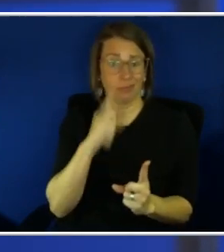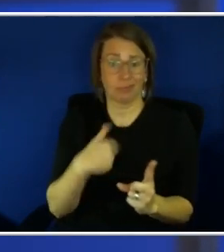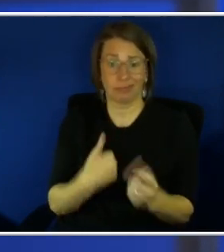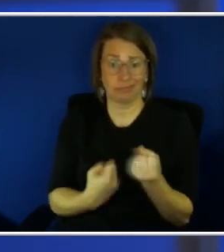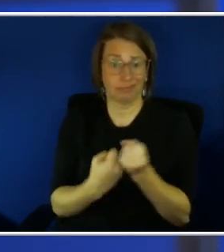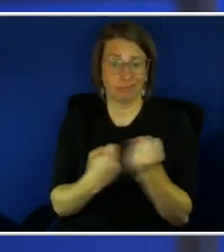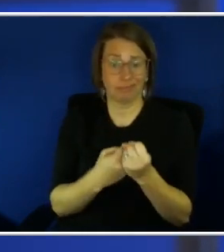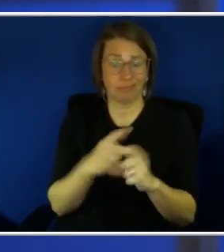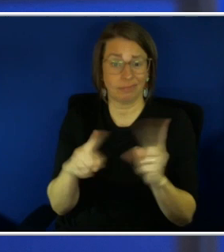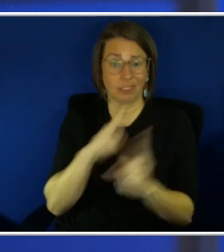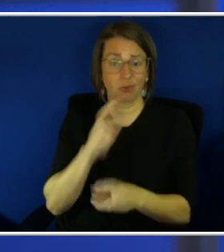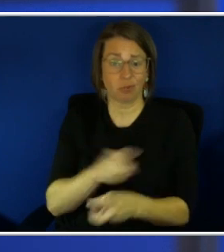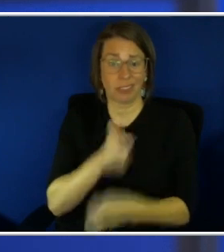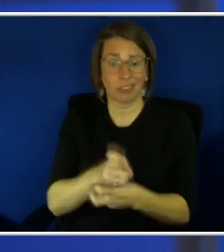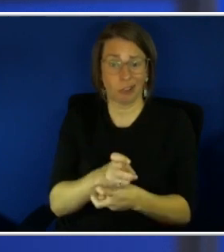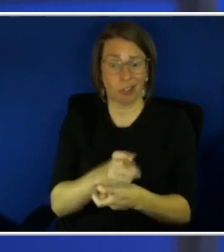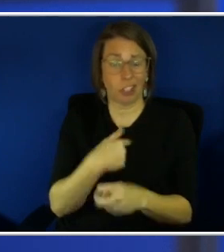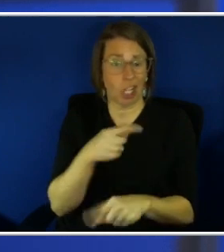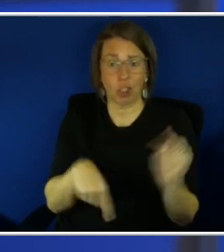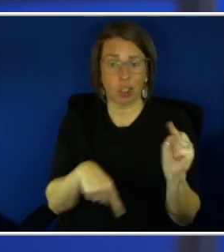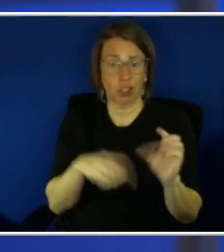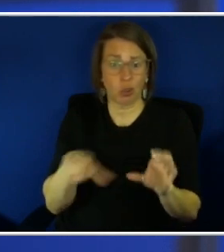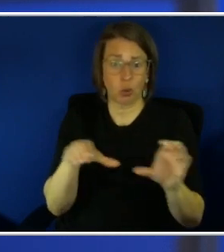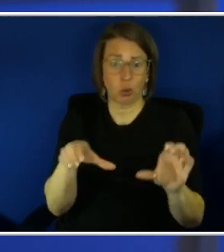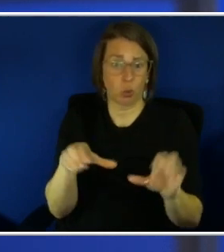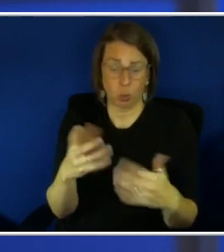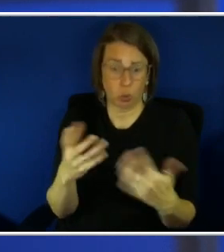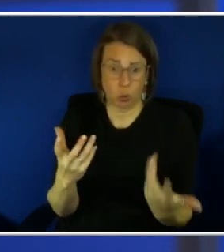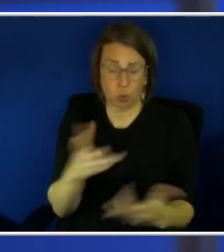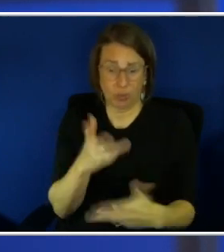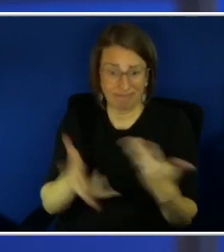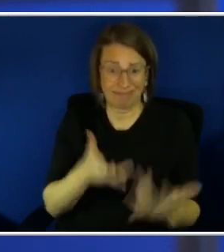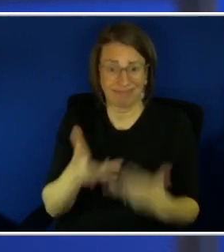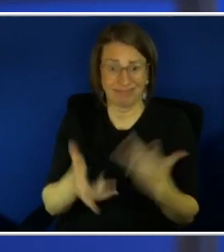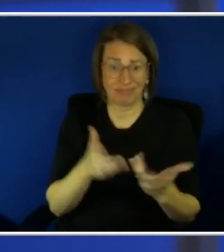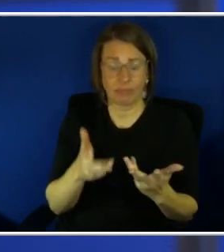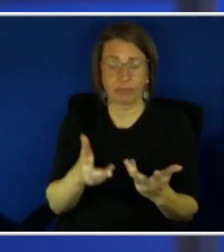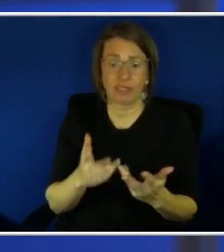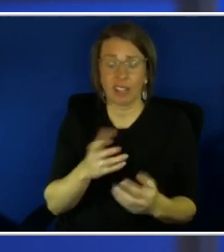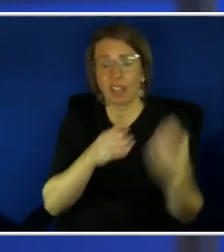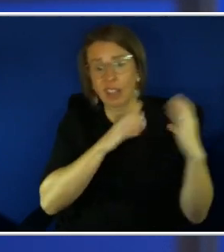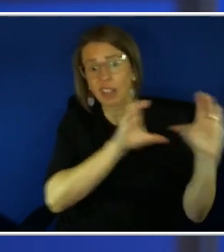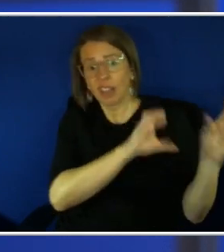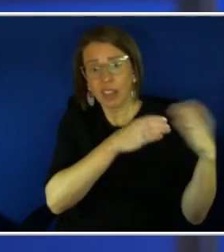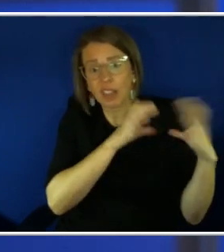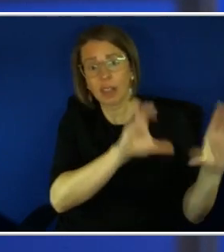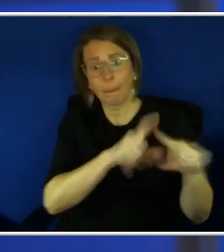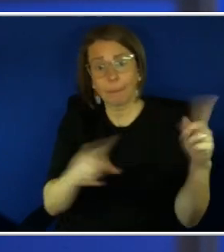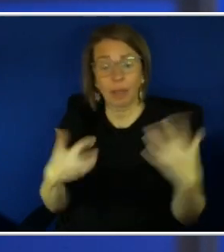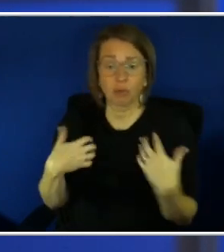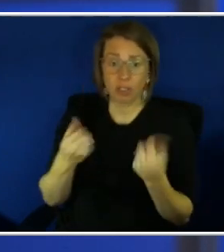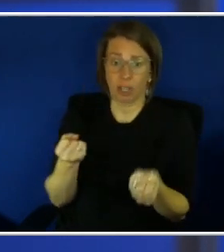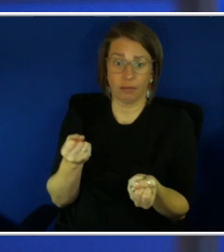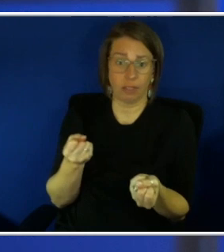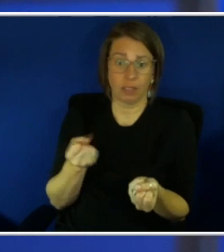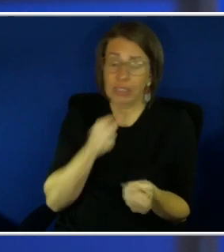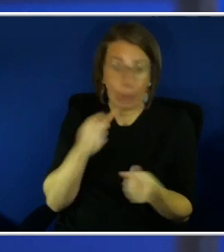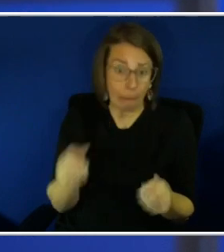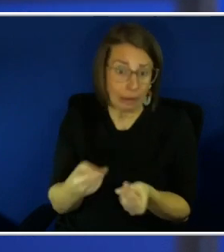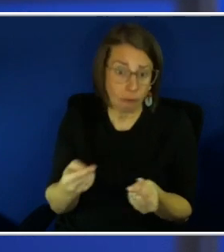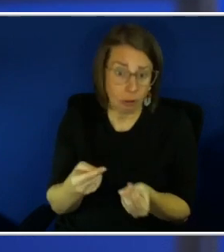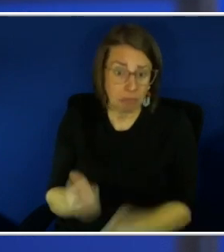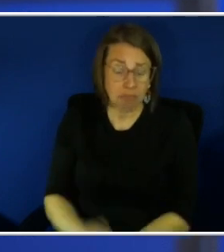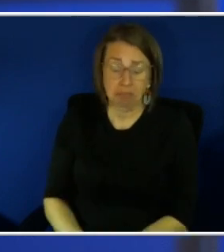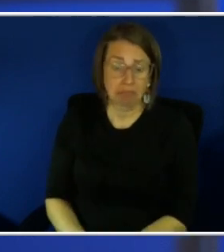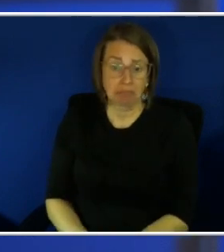really hard that I couldn't do. And I just hated pushing everything off on her. But recovery, it wasn't painful. It was